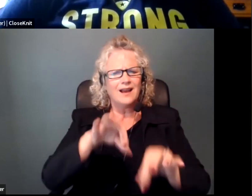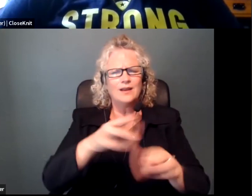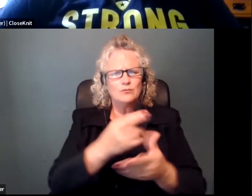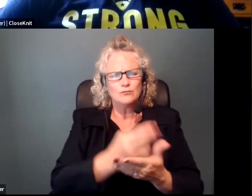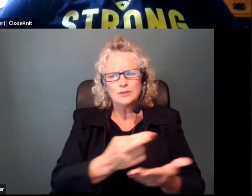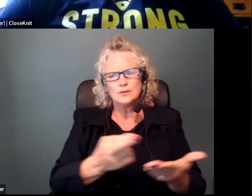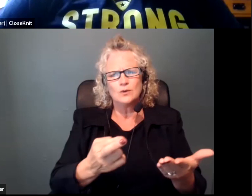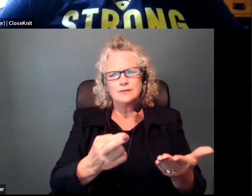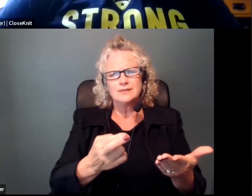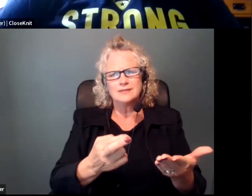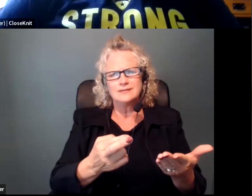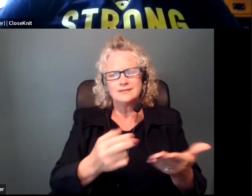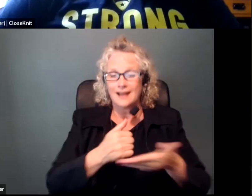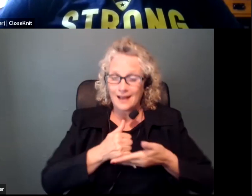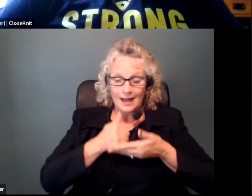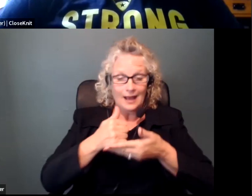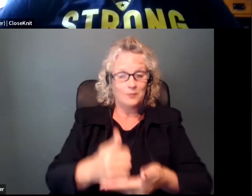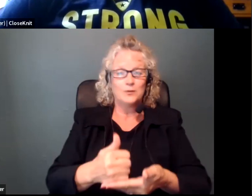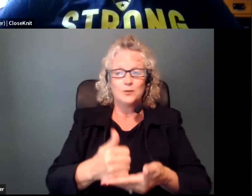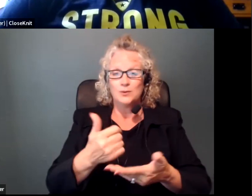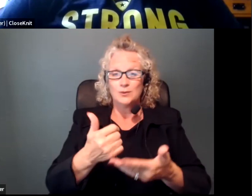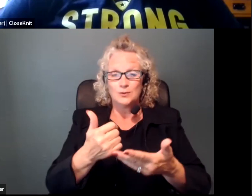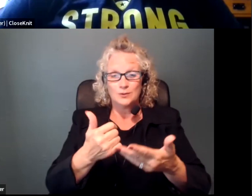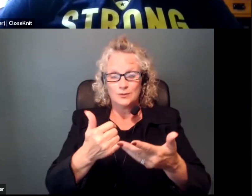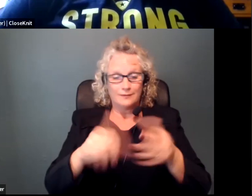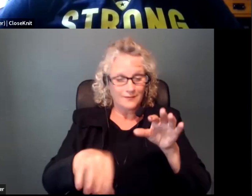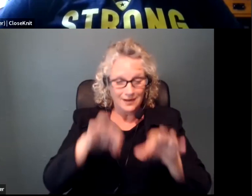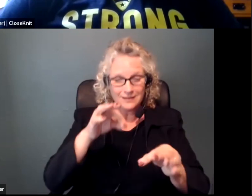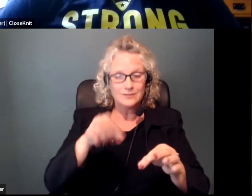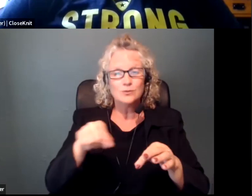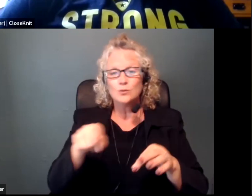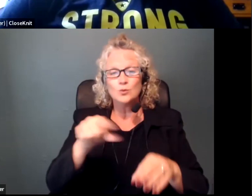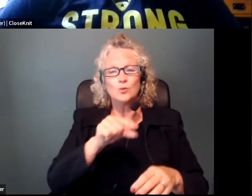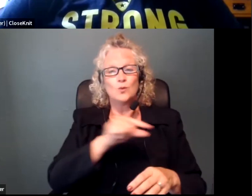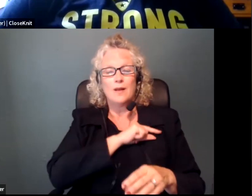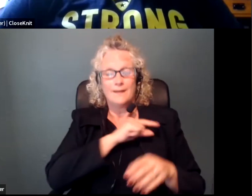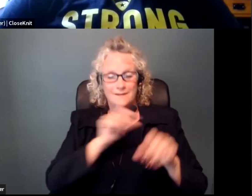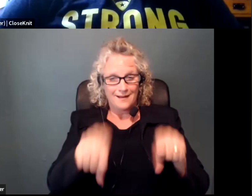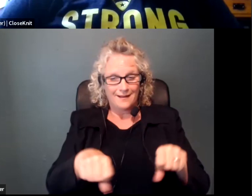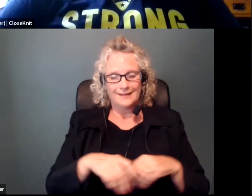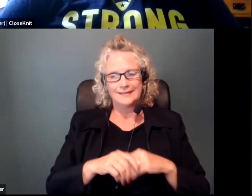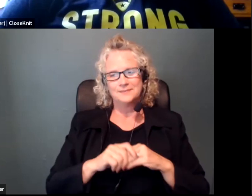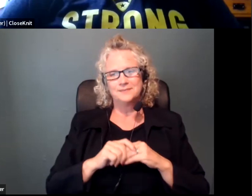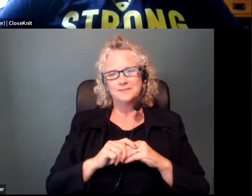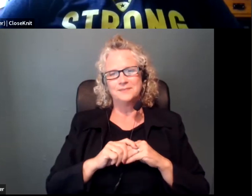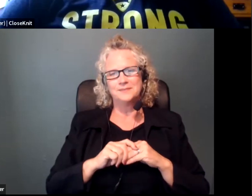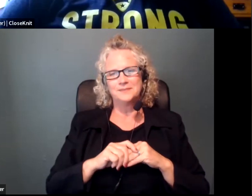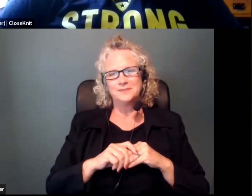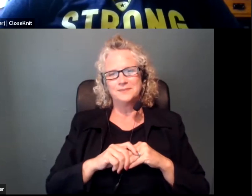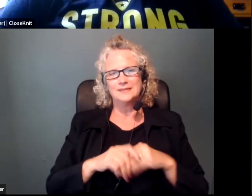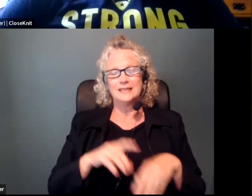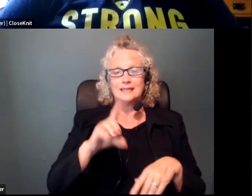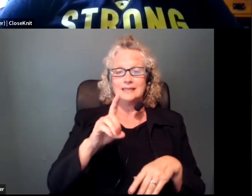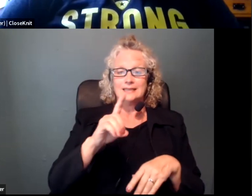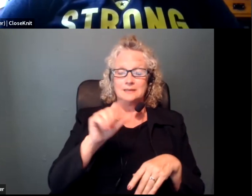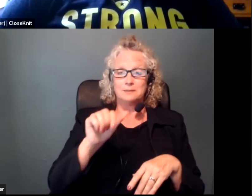you figure out what you might qualify for. There is also the Disability Hub that's on CloseKnit's guide, and they